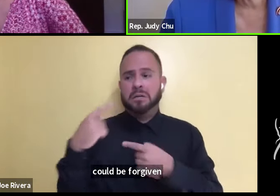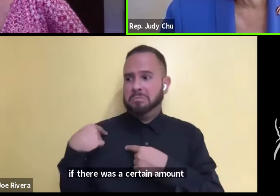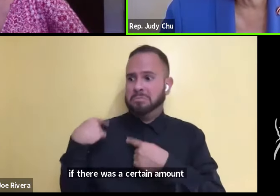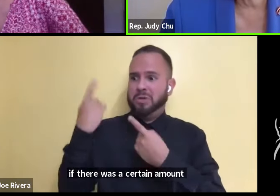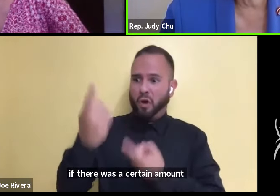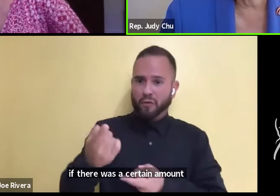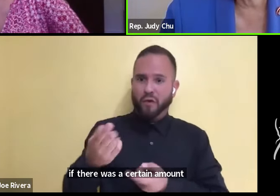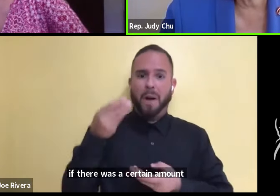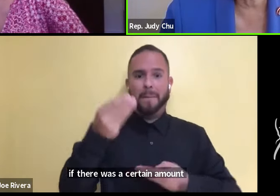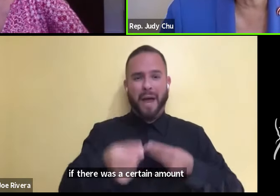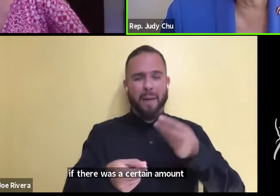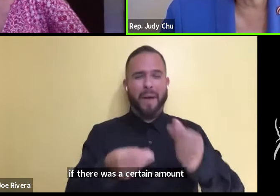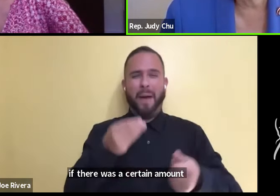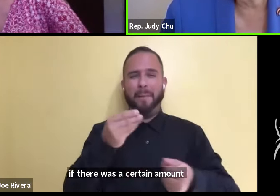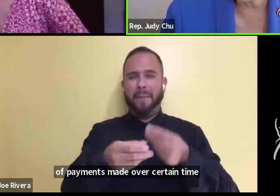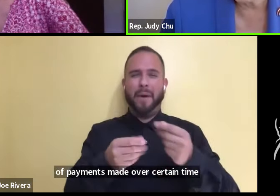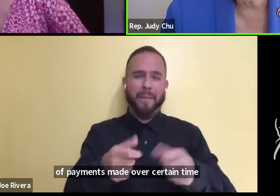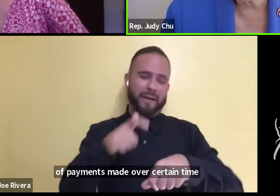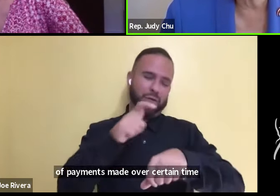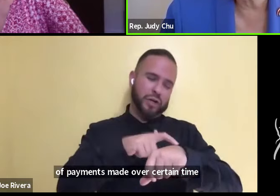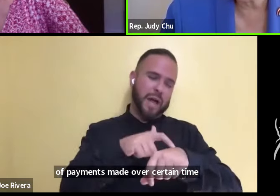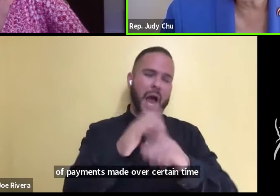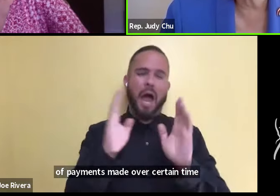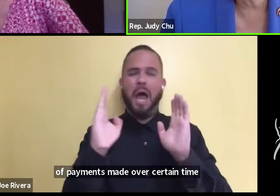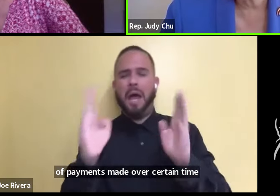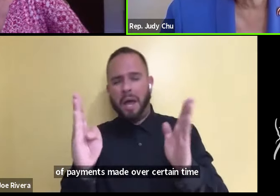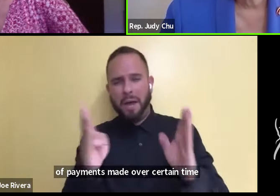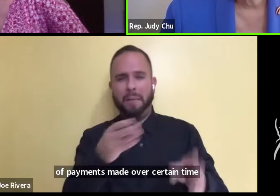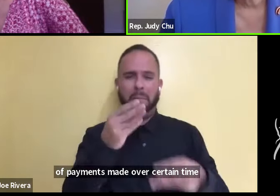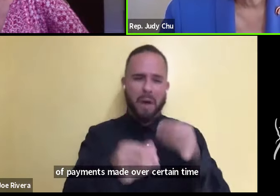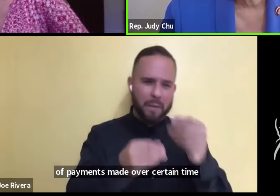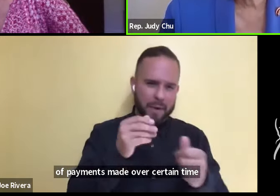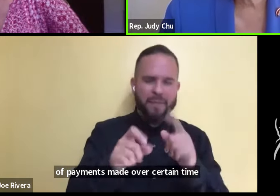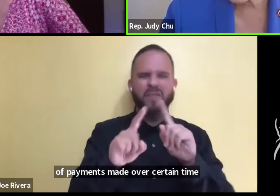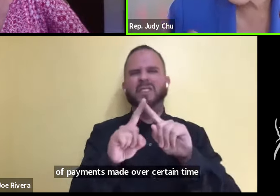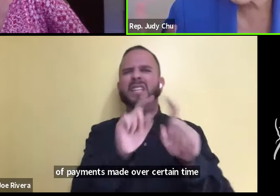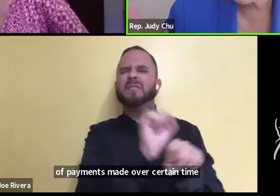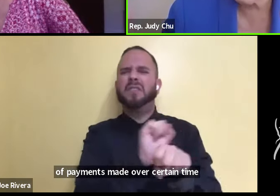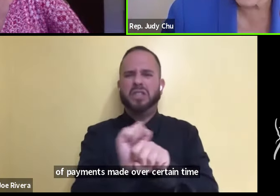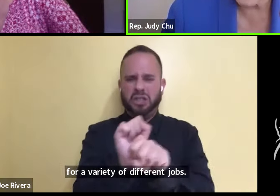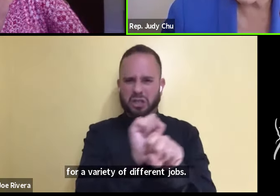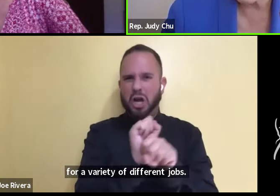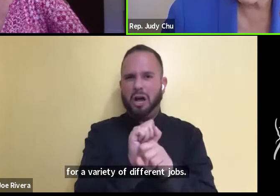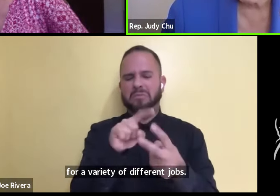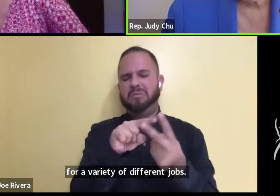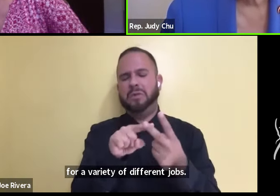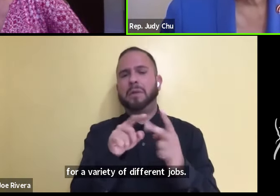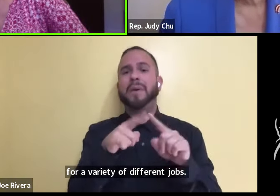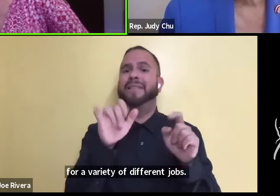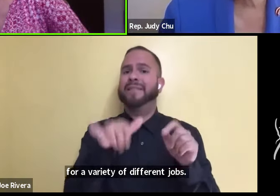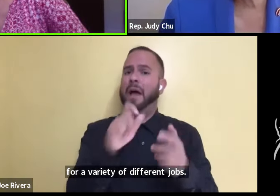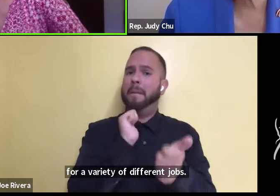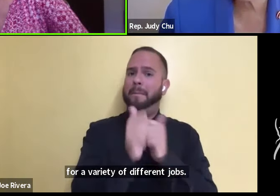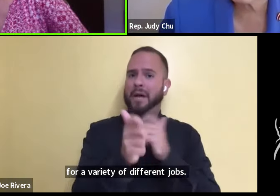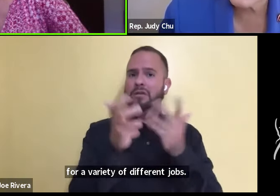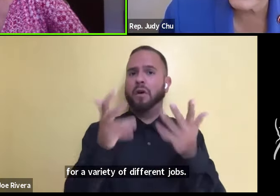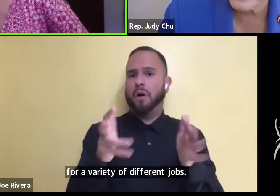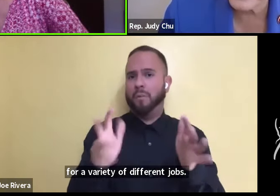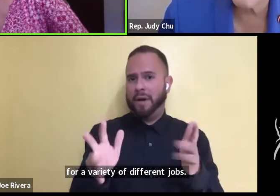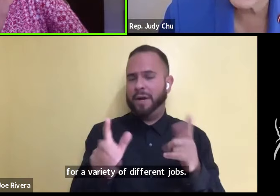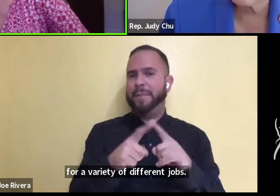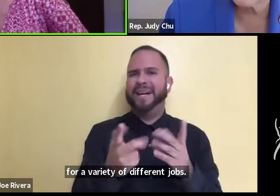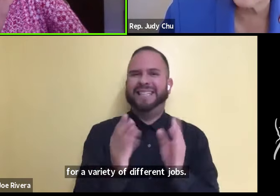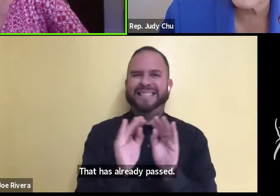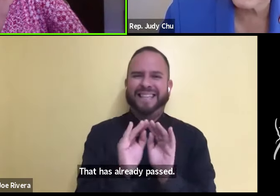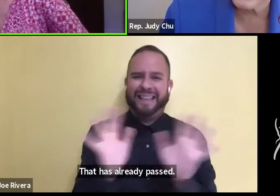time for a variety of different jobs. So that has already passed. Mm-hmm. But it's clear